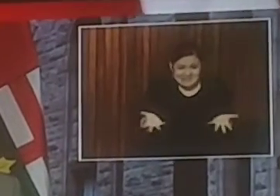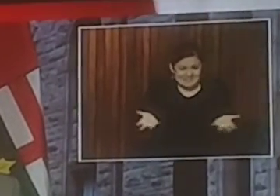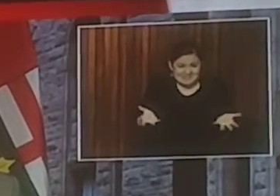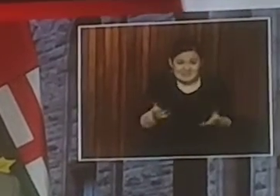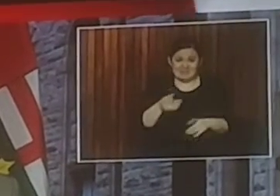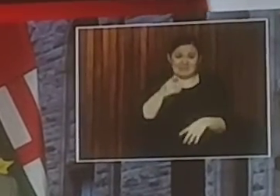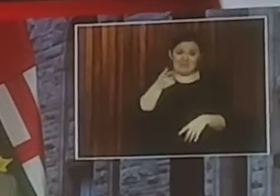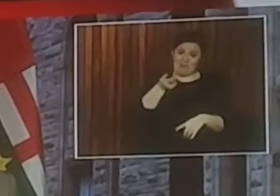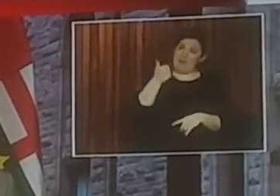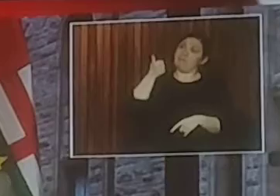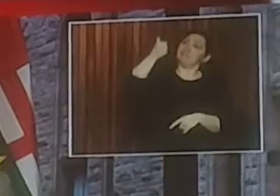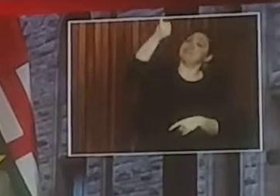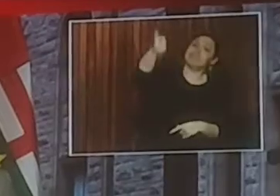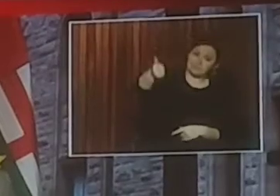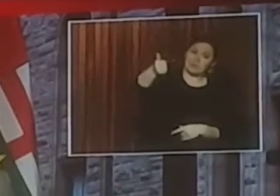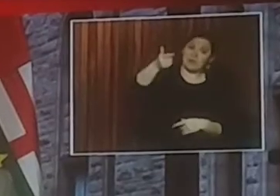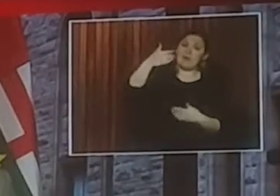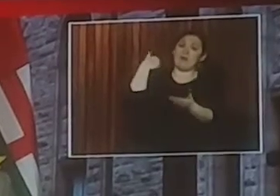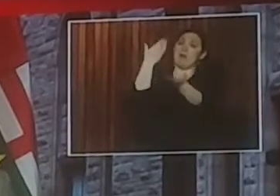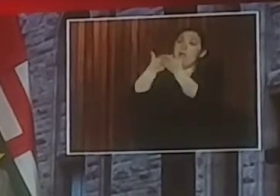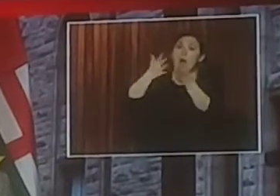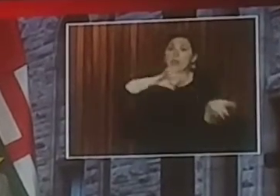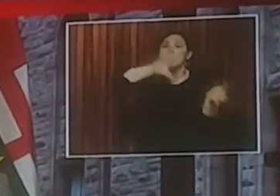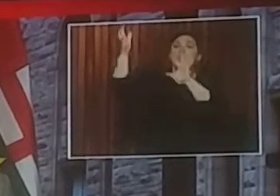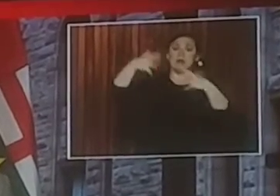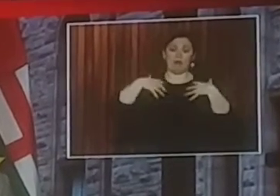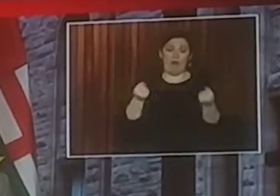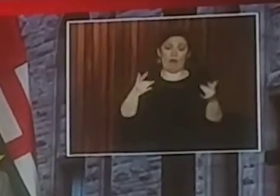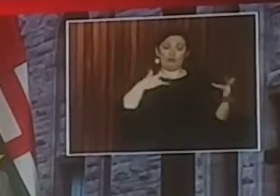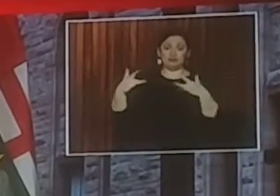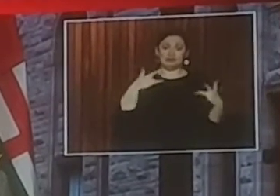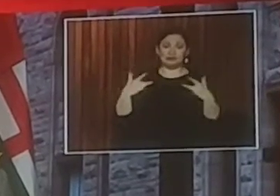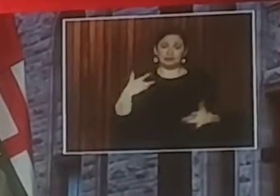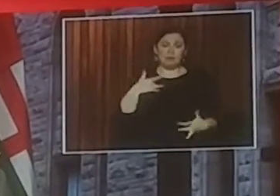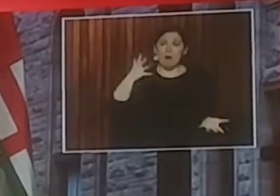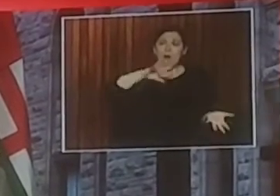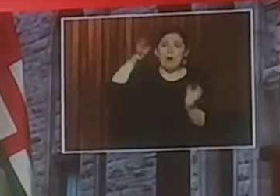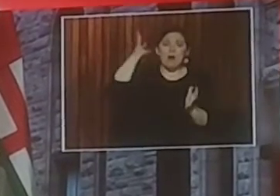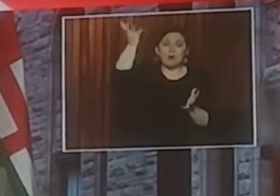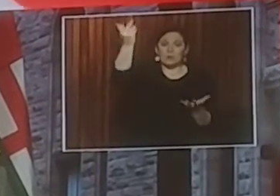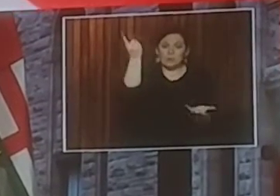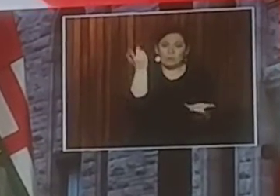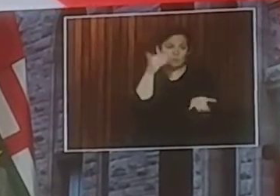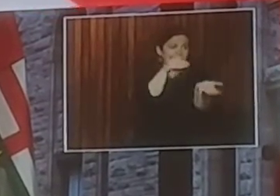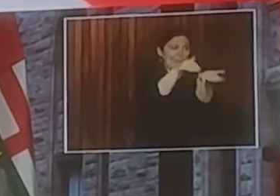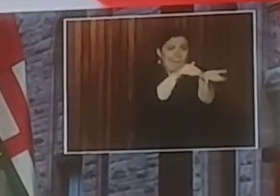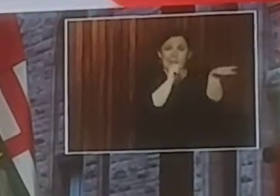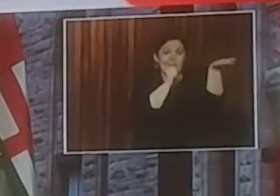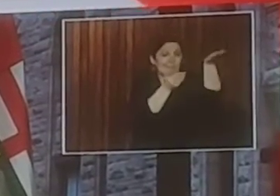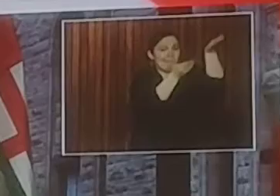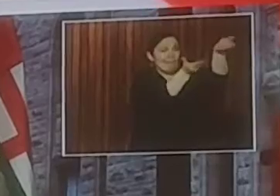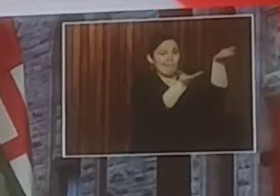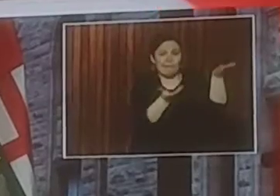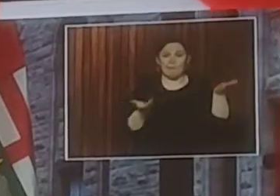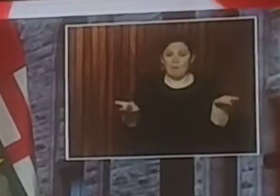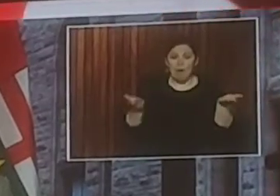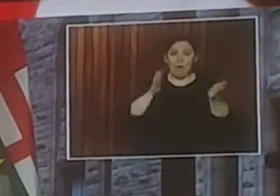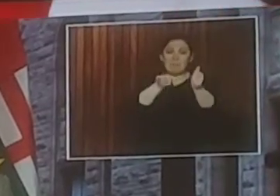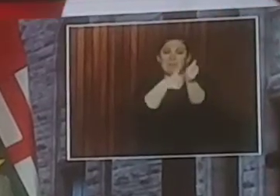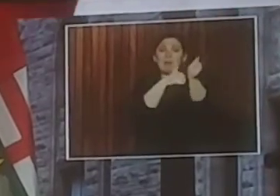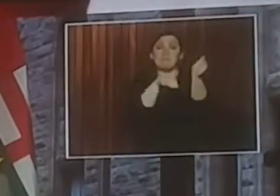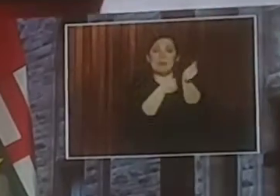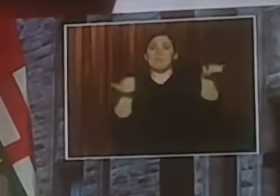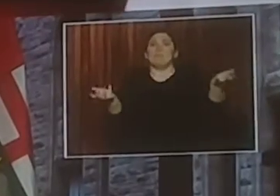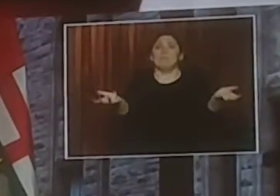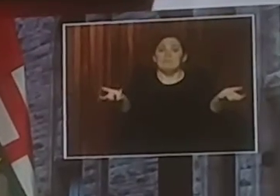conditions, and you don't have the same intensity of secondary, tertiary, and quaternary care services that you have in the Greater Toronto Hamilton